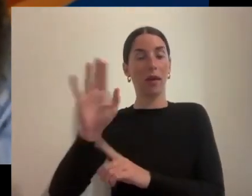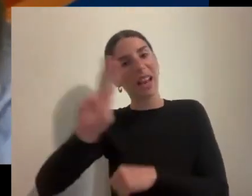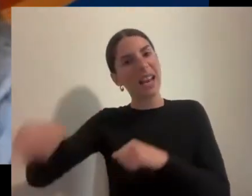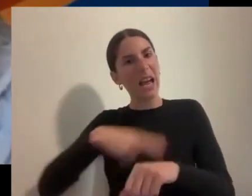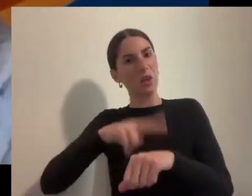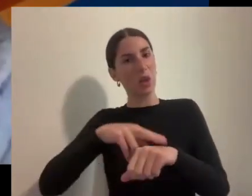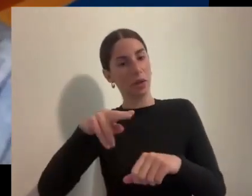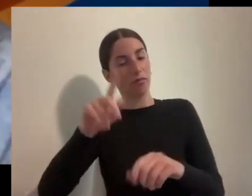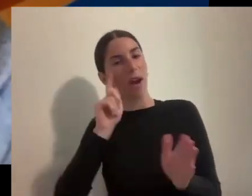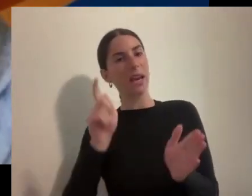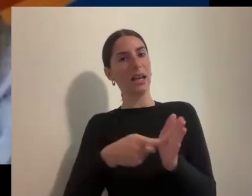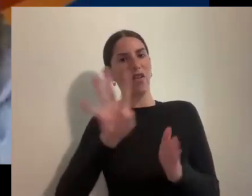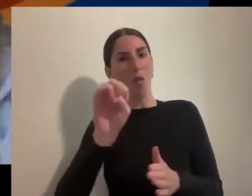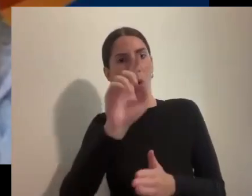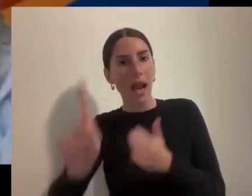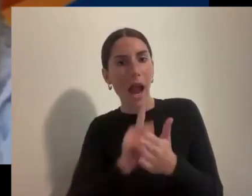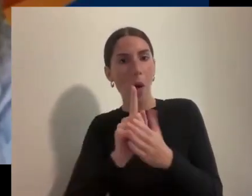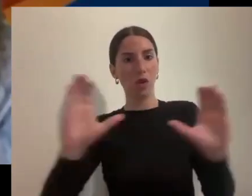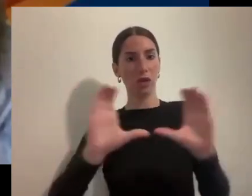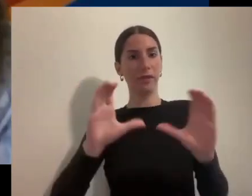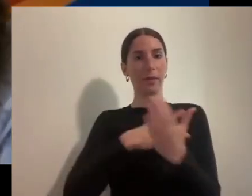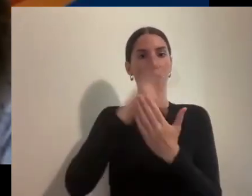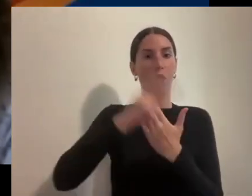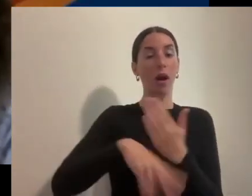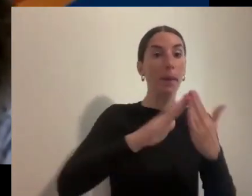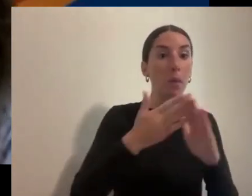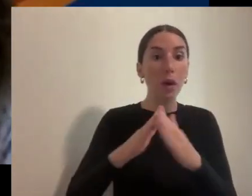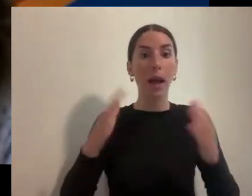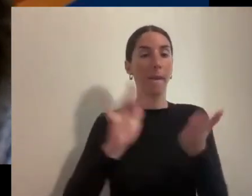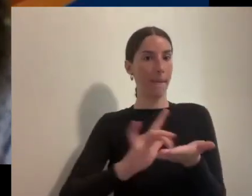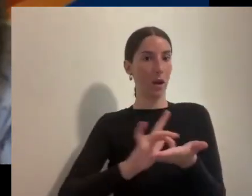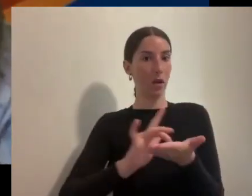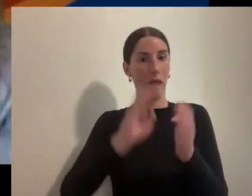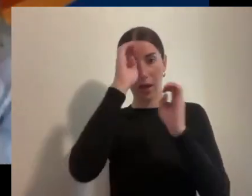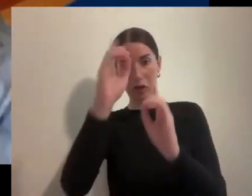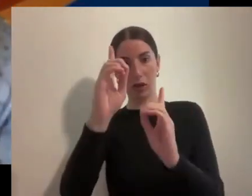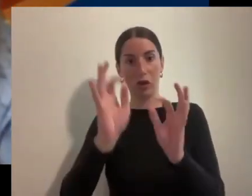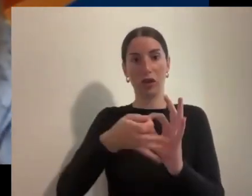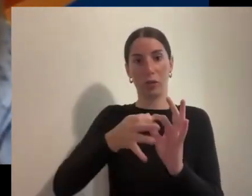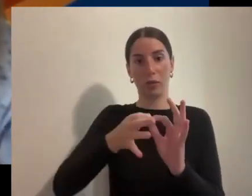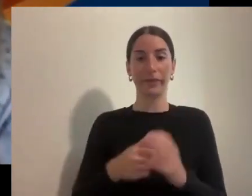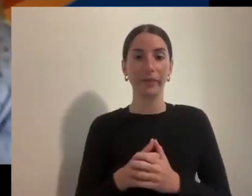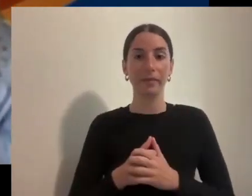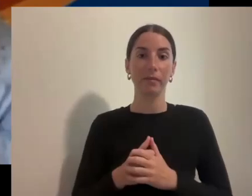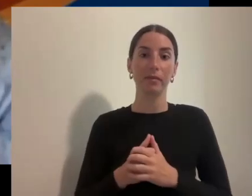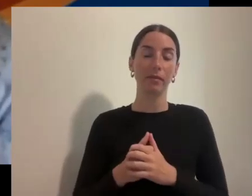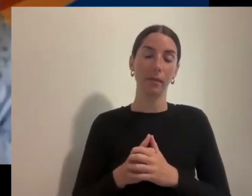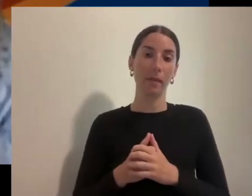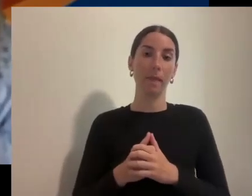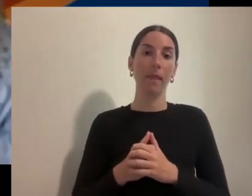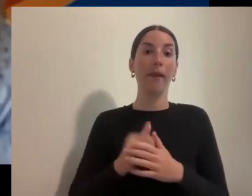40-hour certificate program for community, medical, and educational interpreting. Join over 500